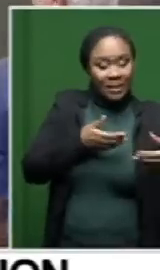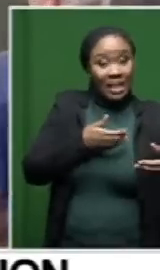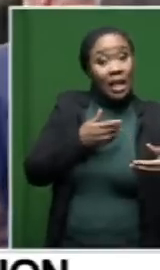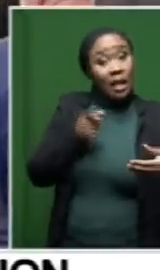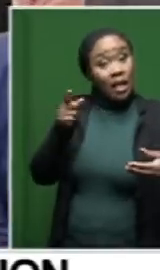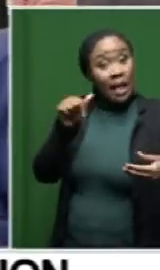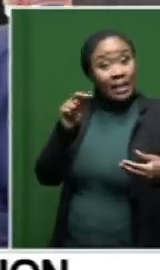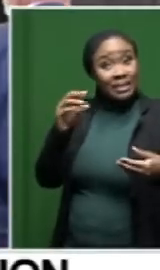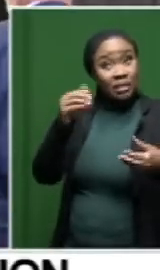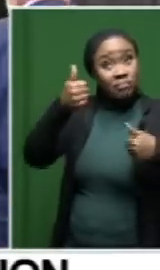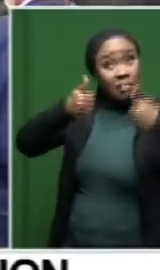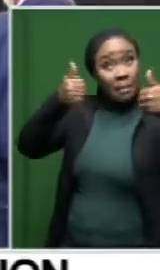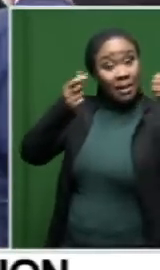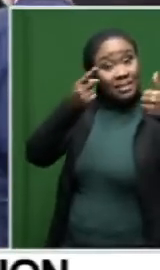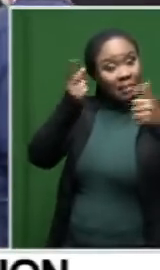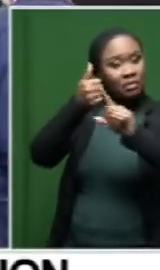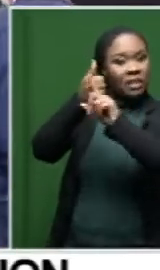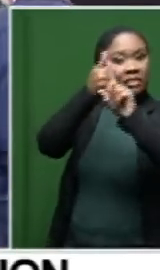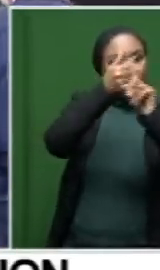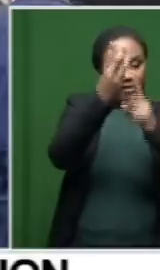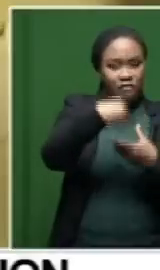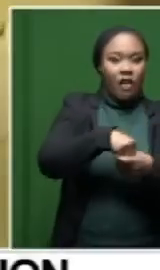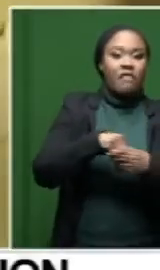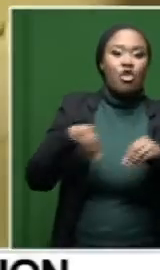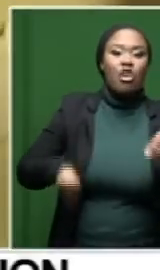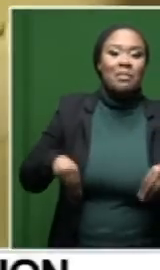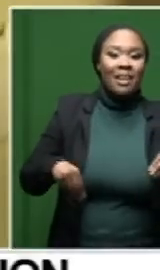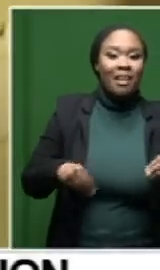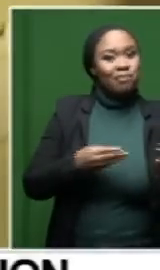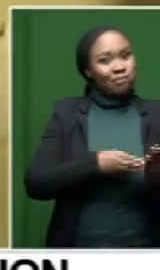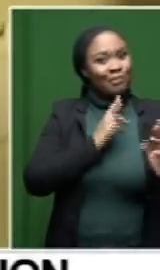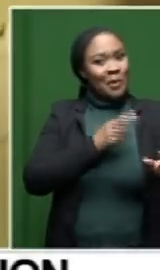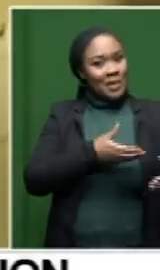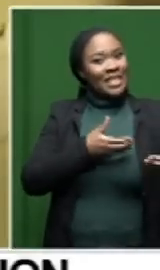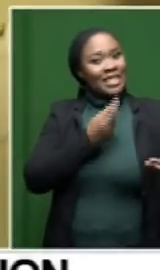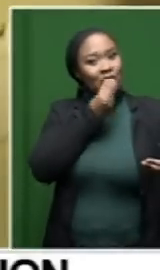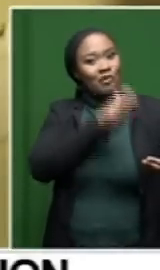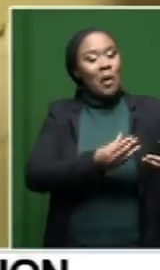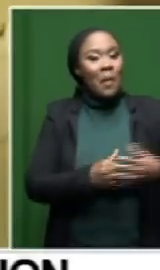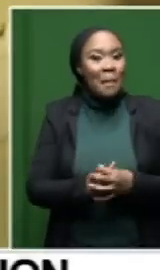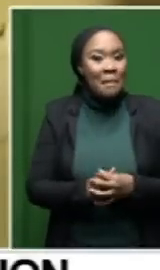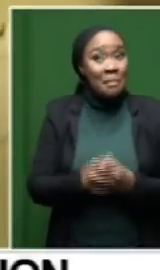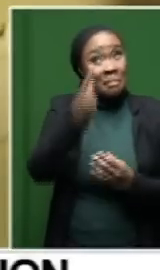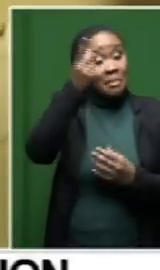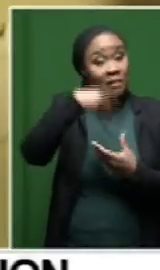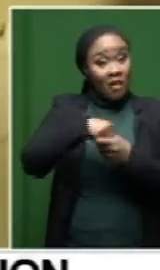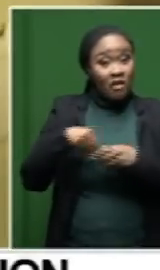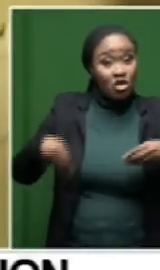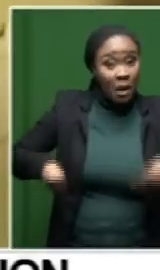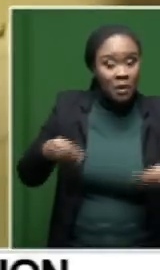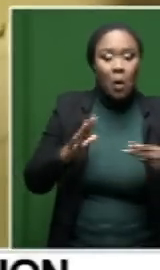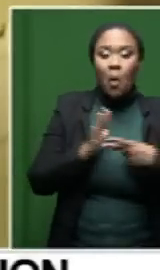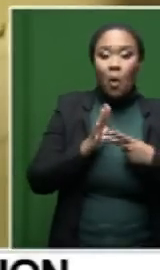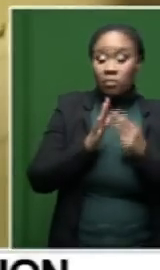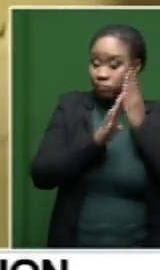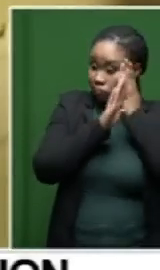members of the ANC either themselves participated actively in acts of corruption, or if they didn't participate actively, they